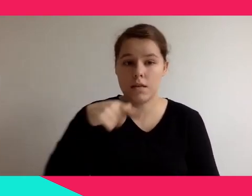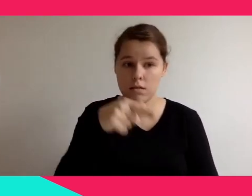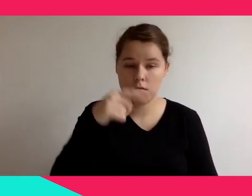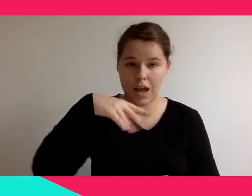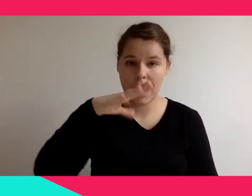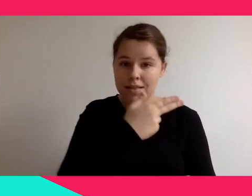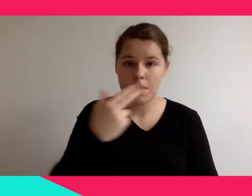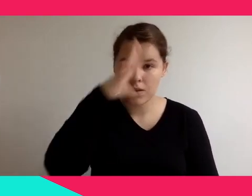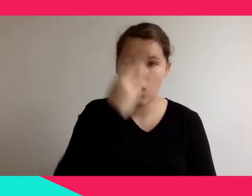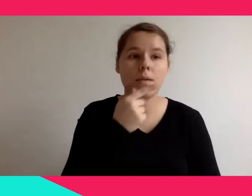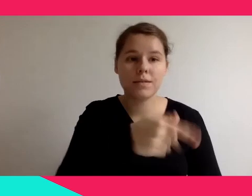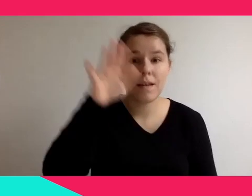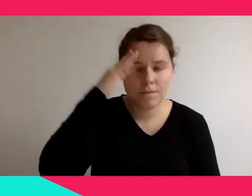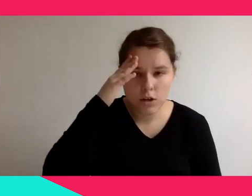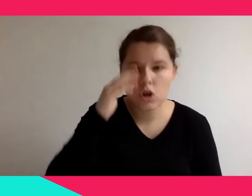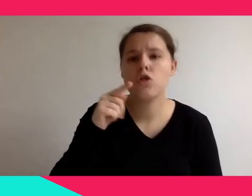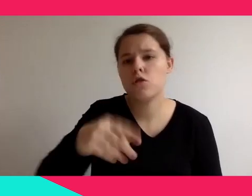says